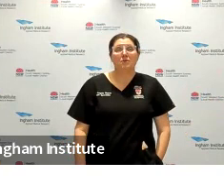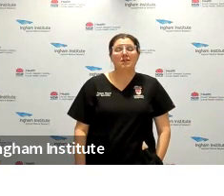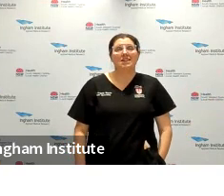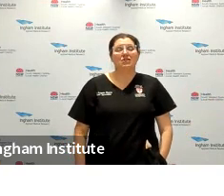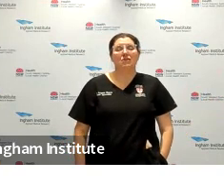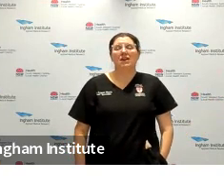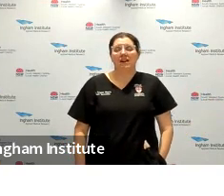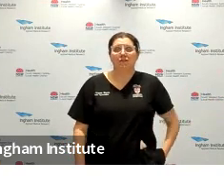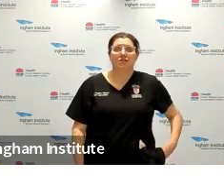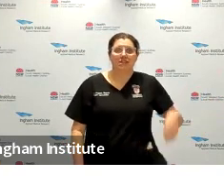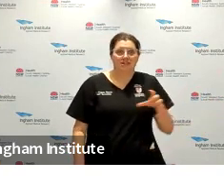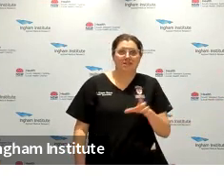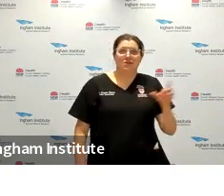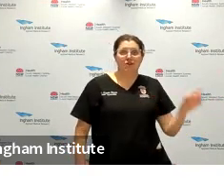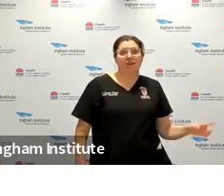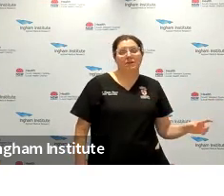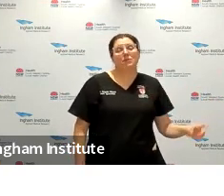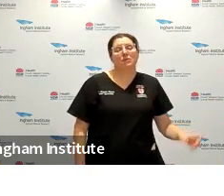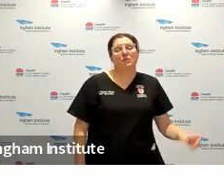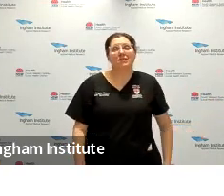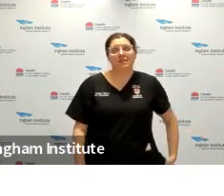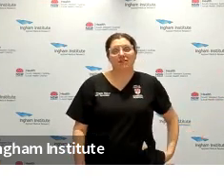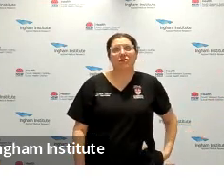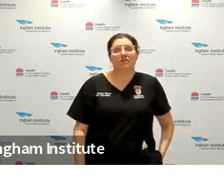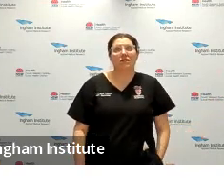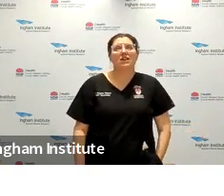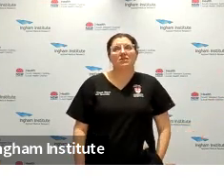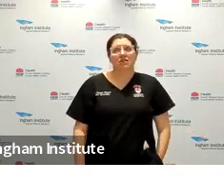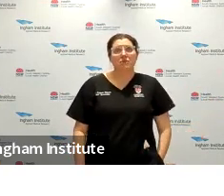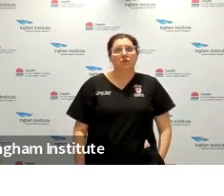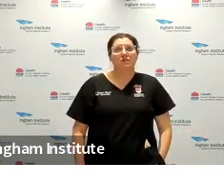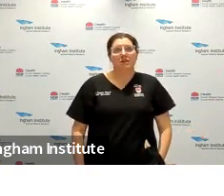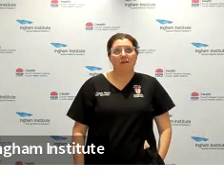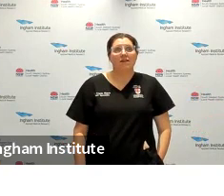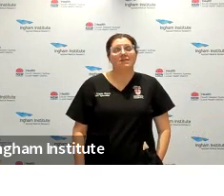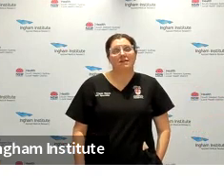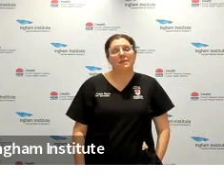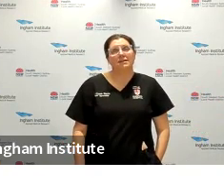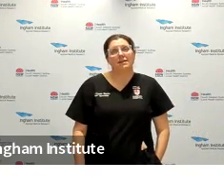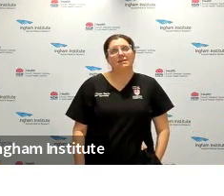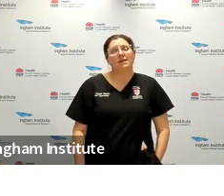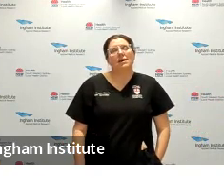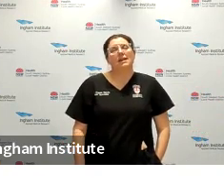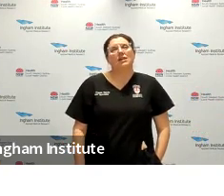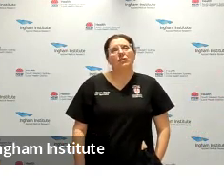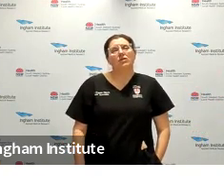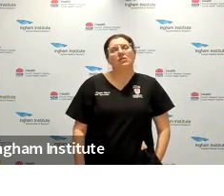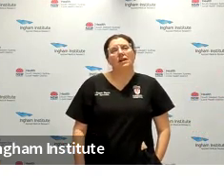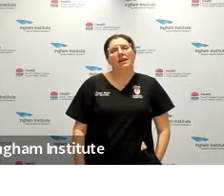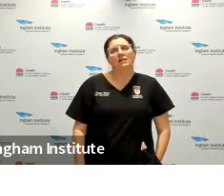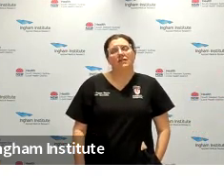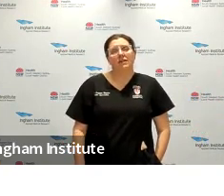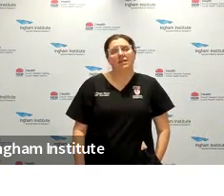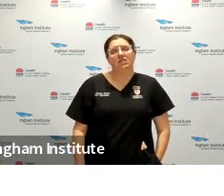email at the moment, and so unfortunately the system has not kept up with modern day technology. So this works around this to some extent. It